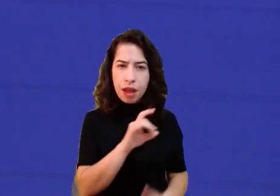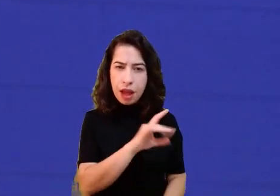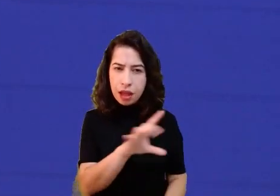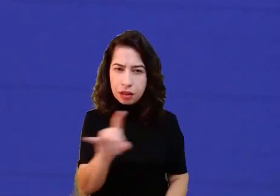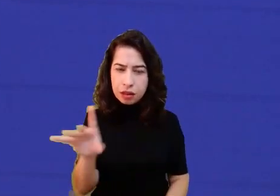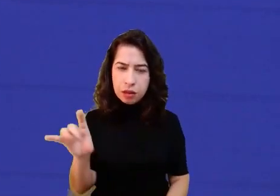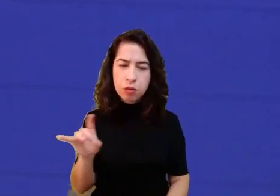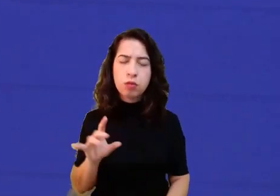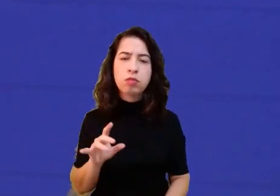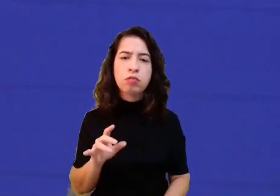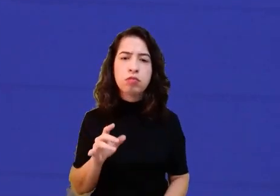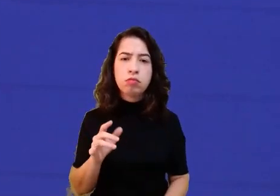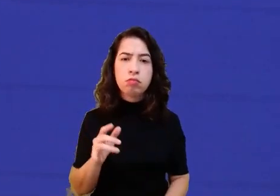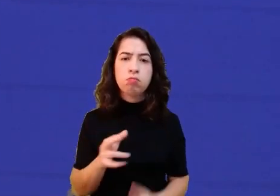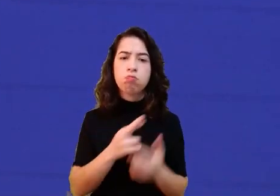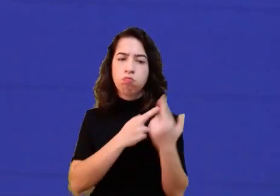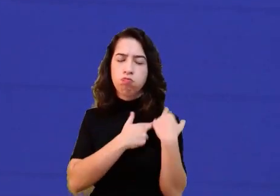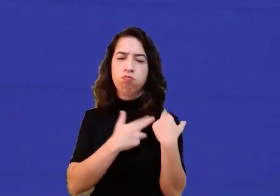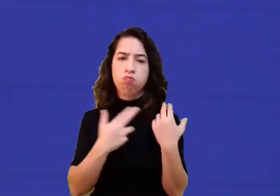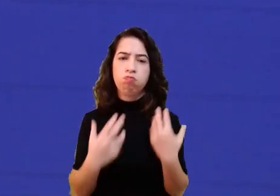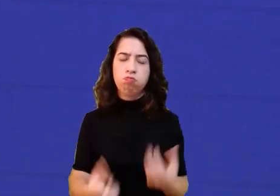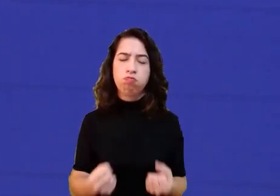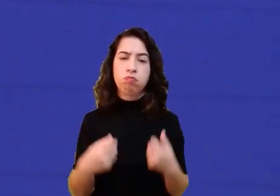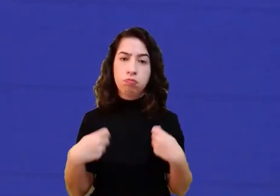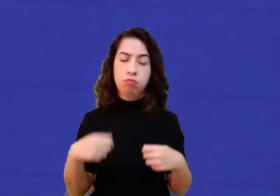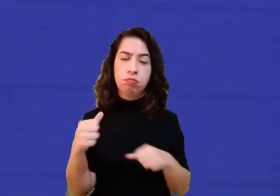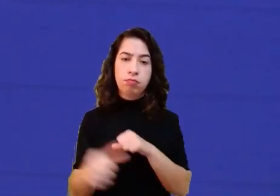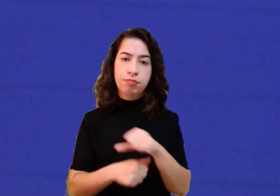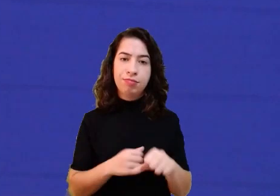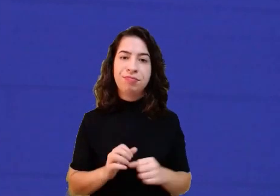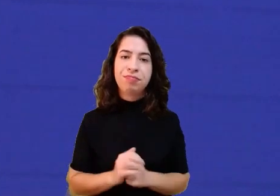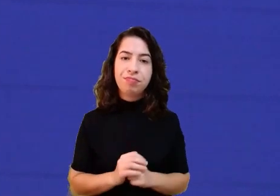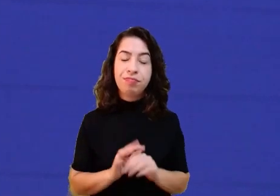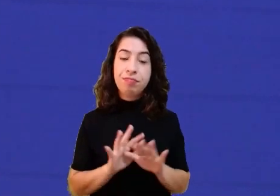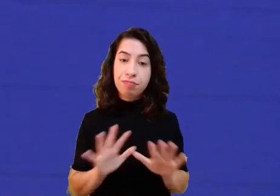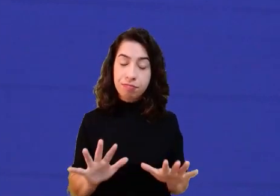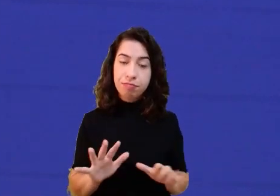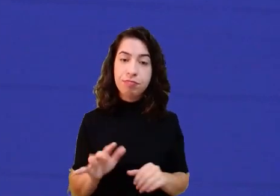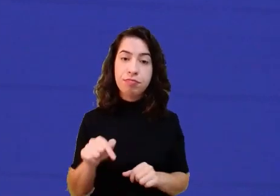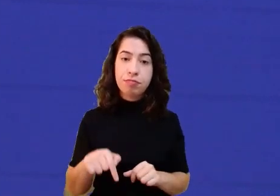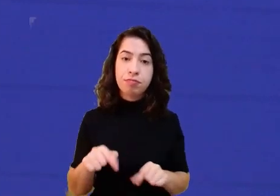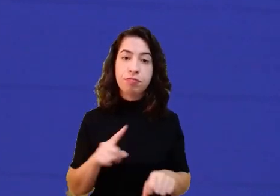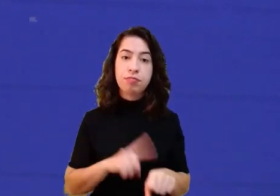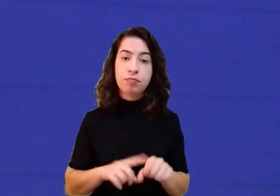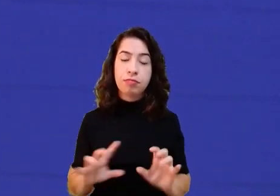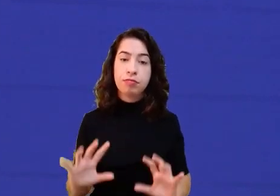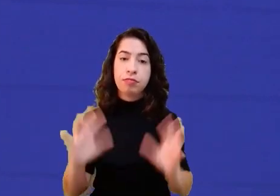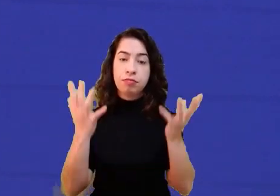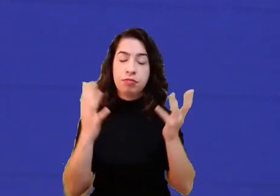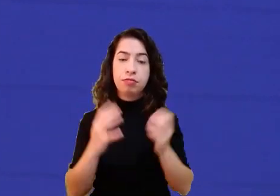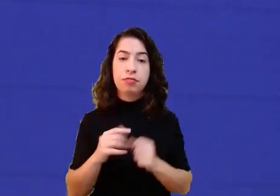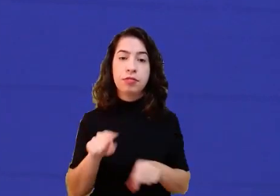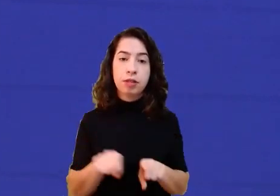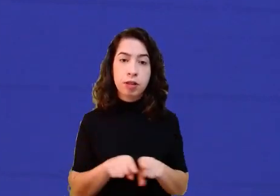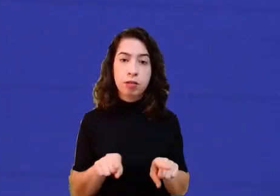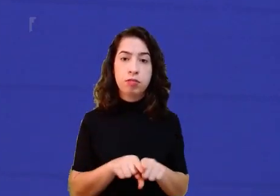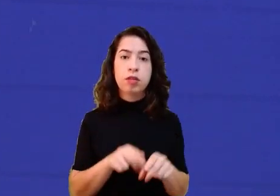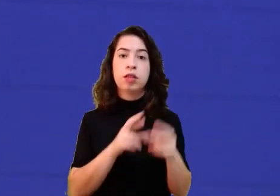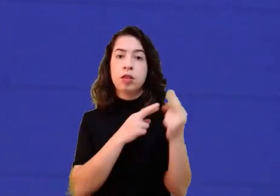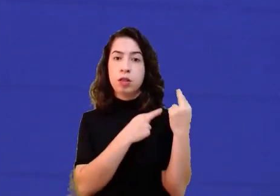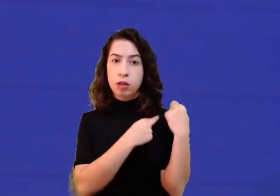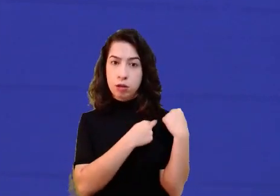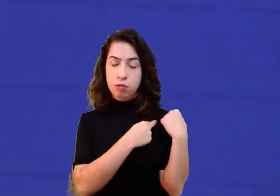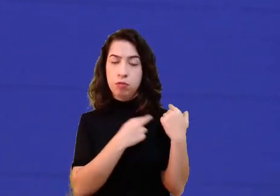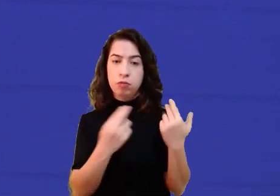their responsibility, we are going to get there. So it's a time of party and a moment of call to